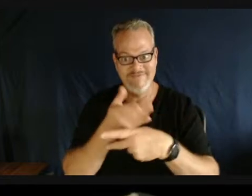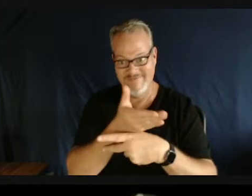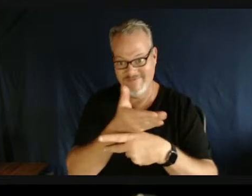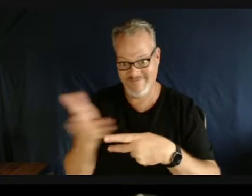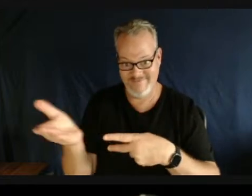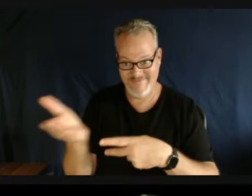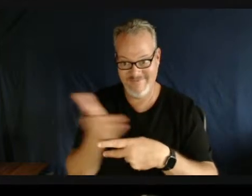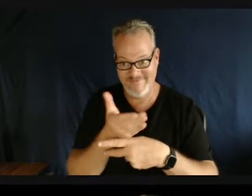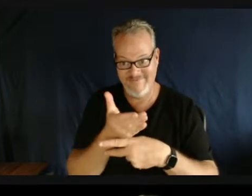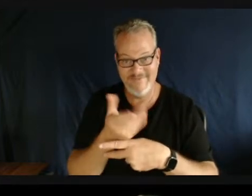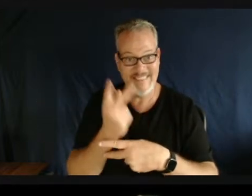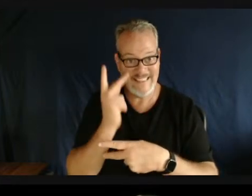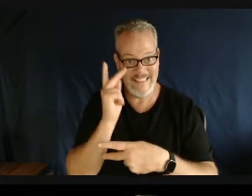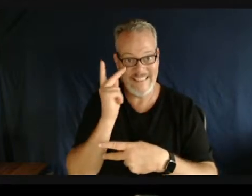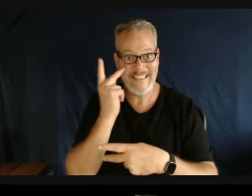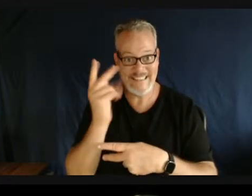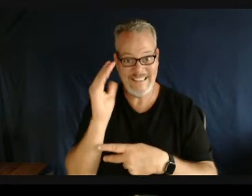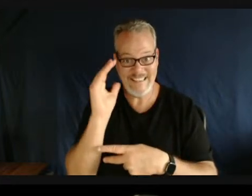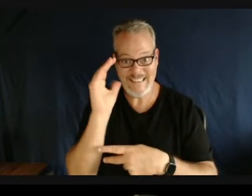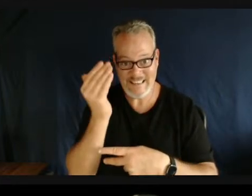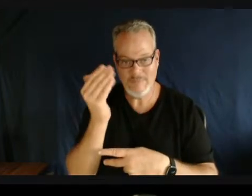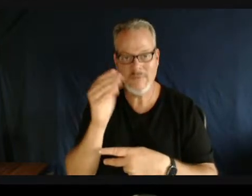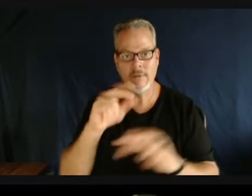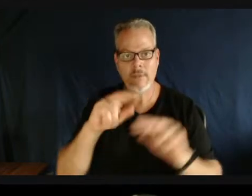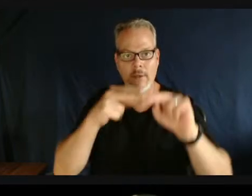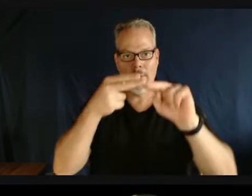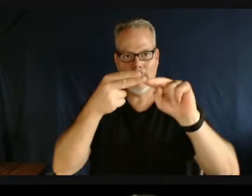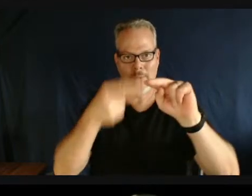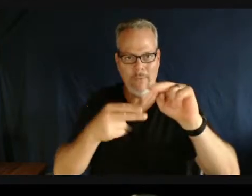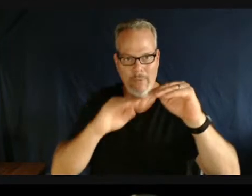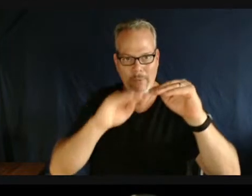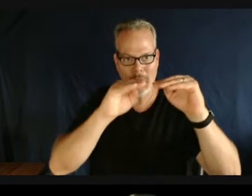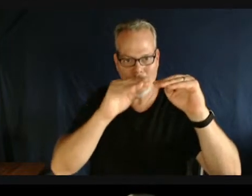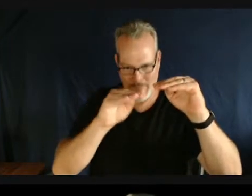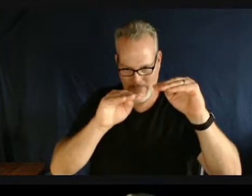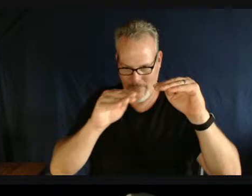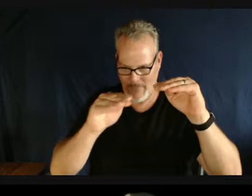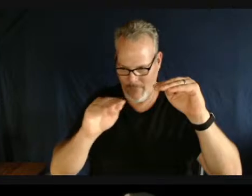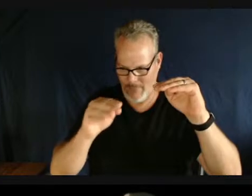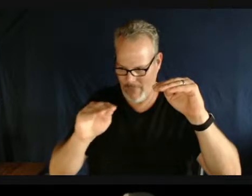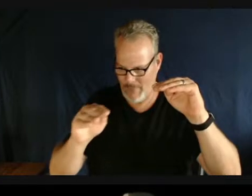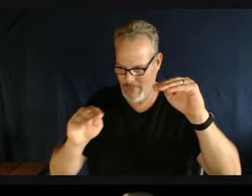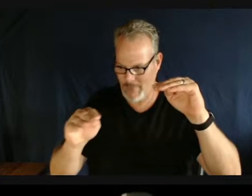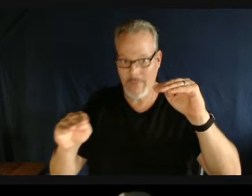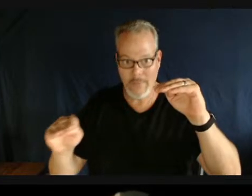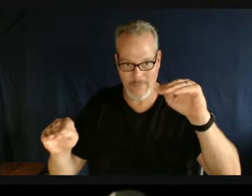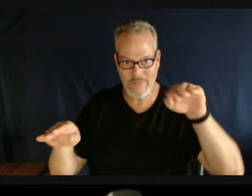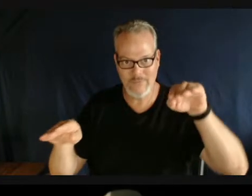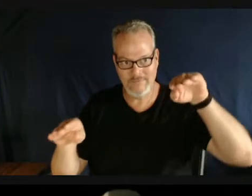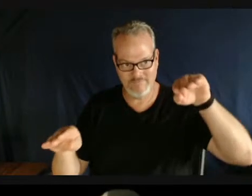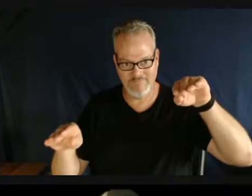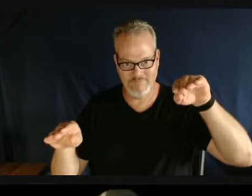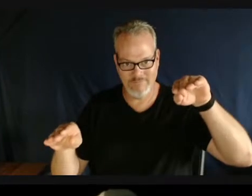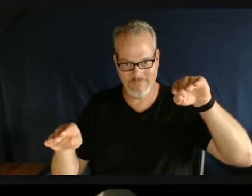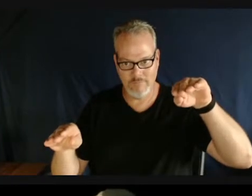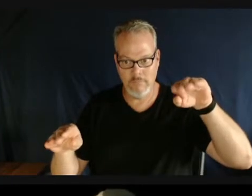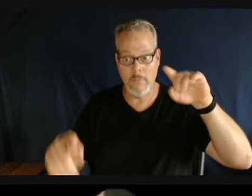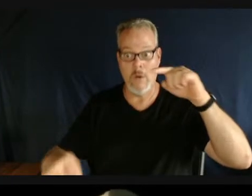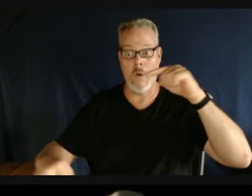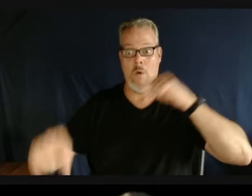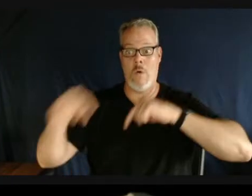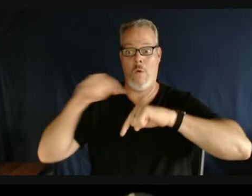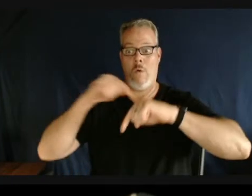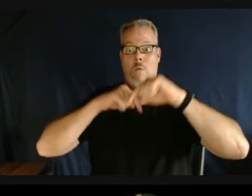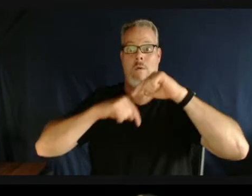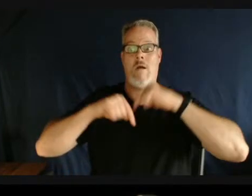variation, but overall deflationary going down there. Go back to another